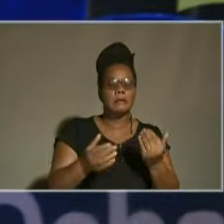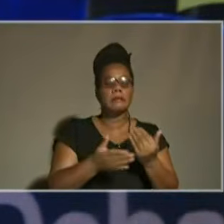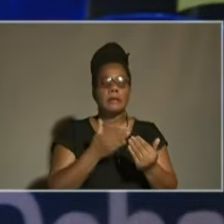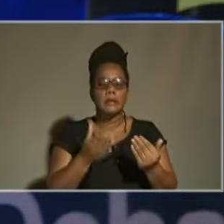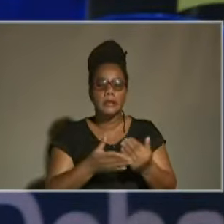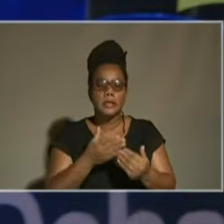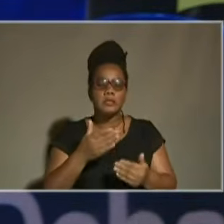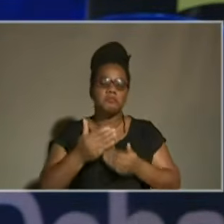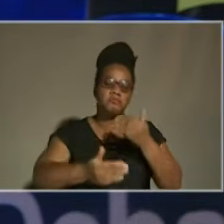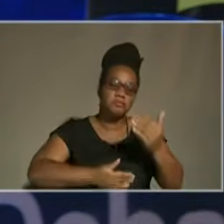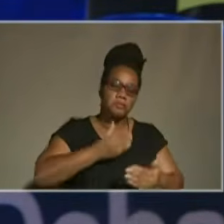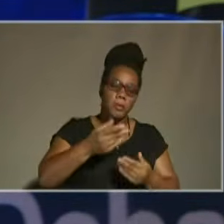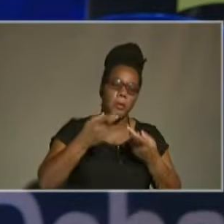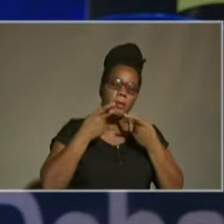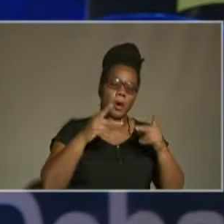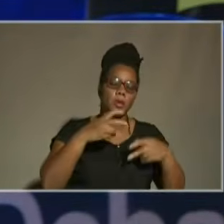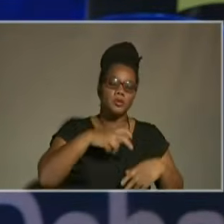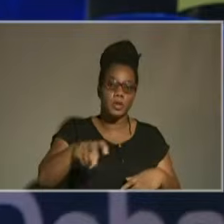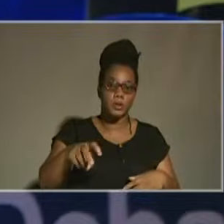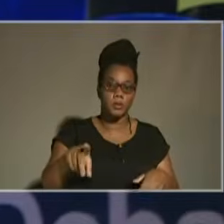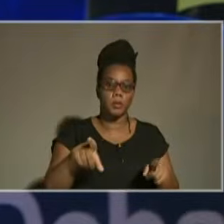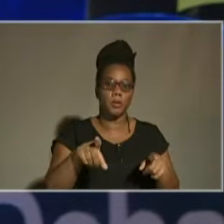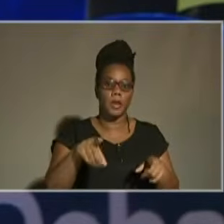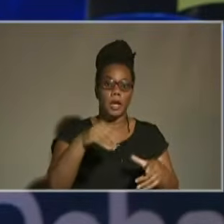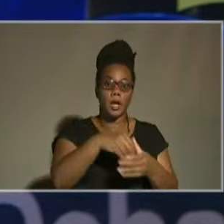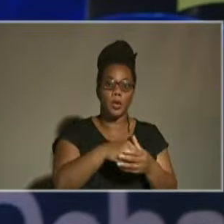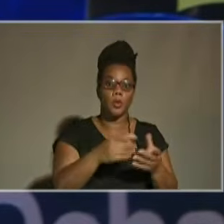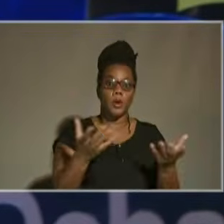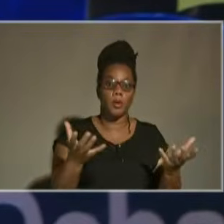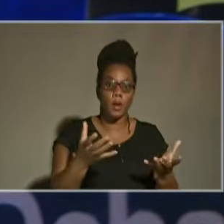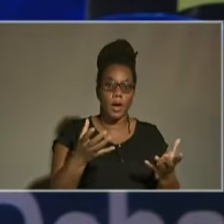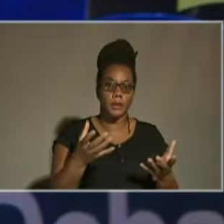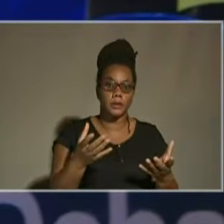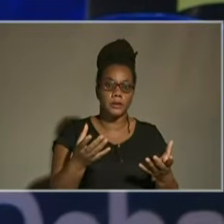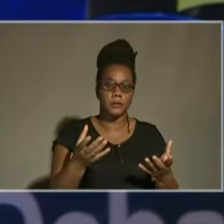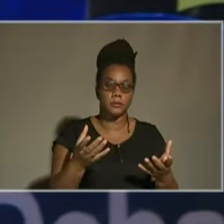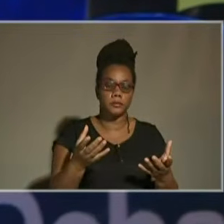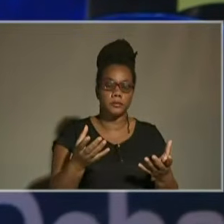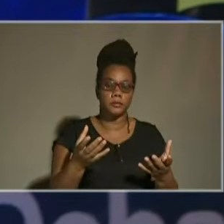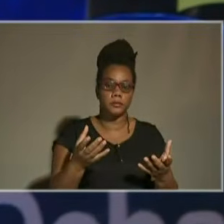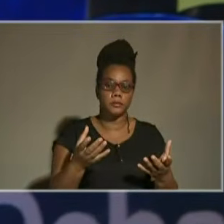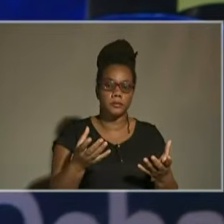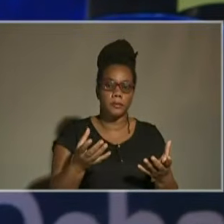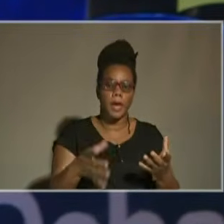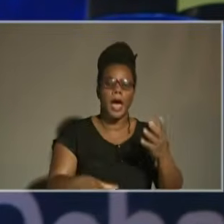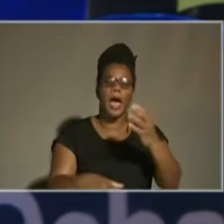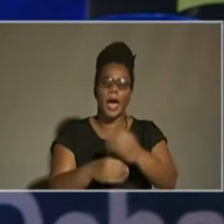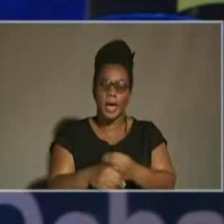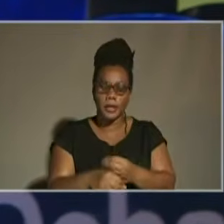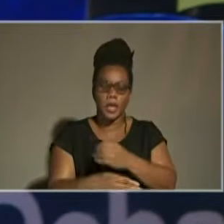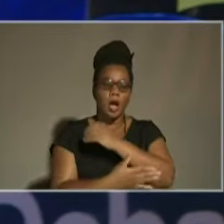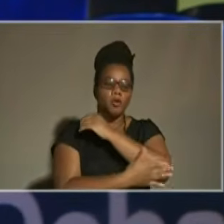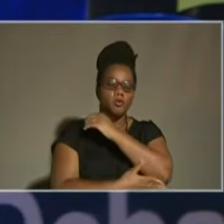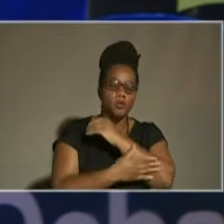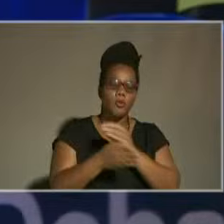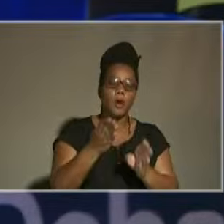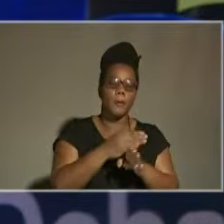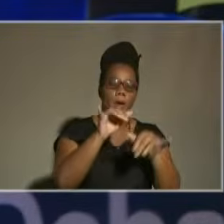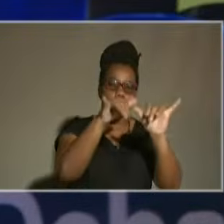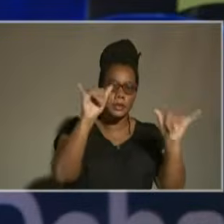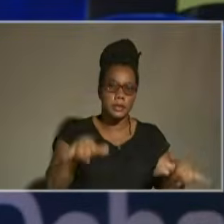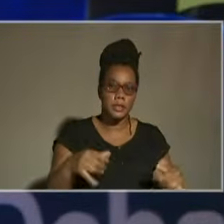of public transportation, including implementing a rural bus fare system. On electricity, we